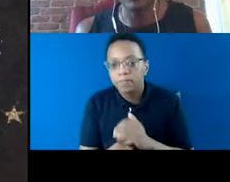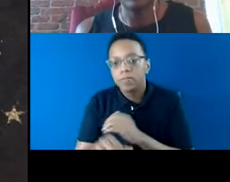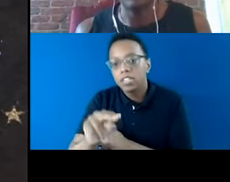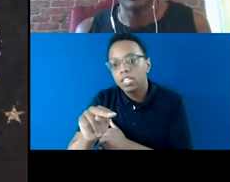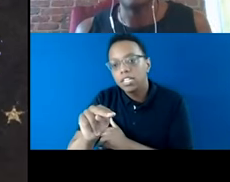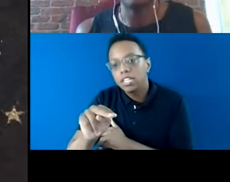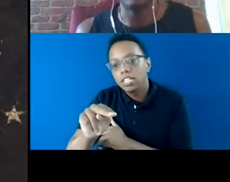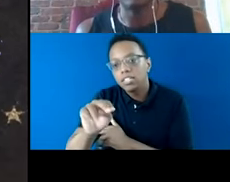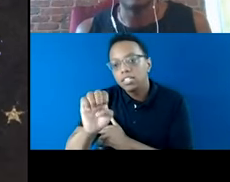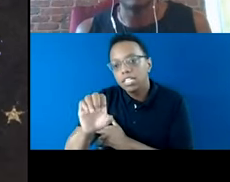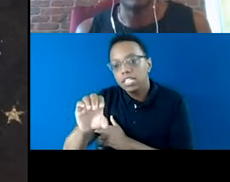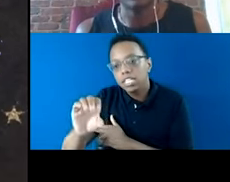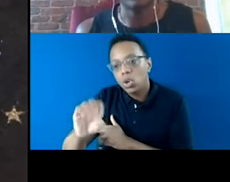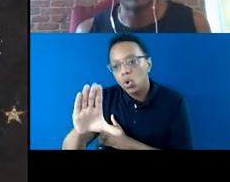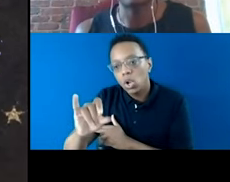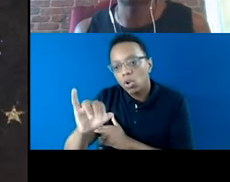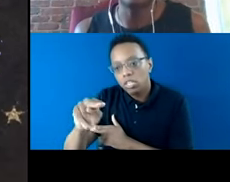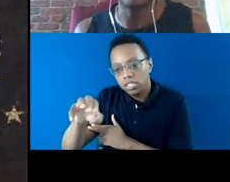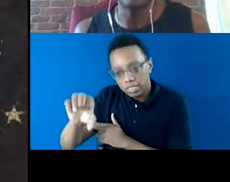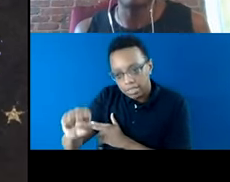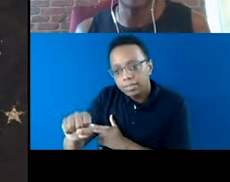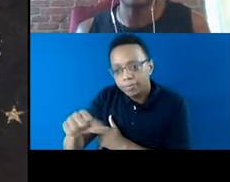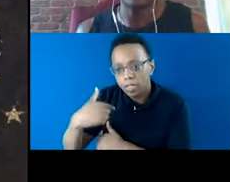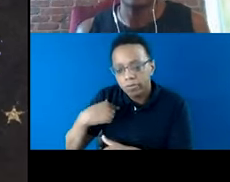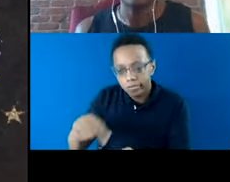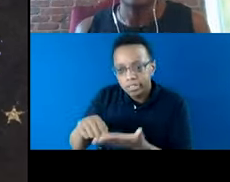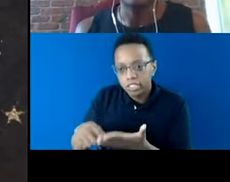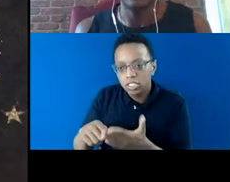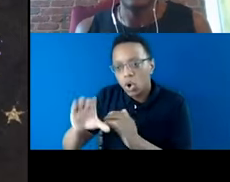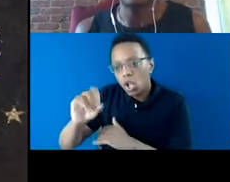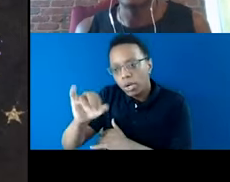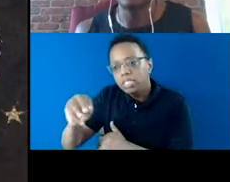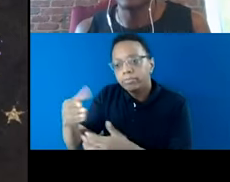Neocolonialism is one that I do also want to talk about, or colonialism generally.